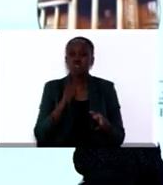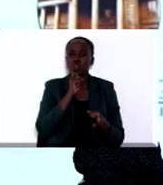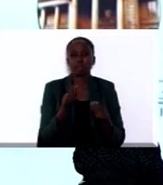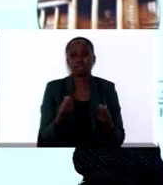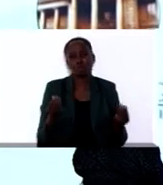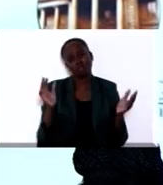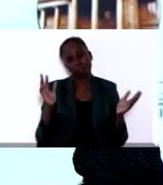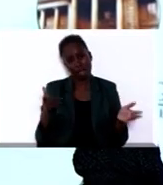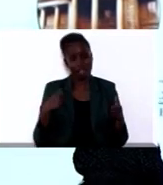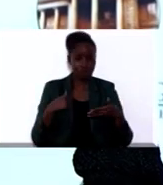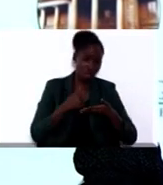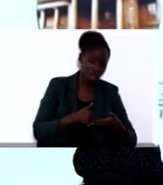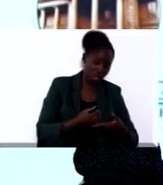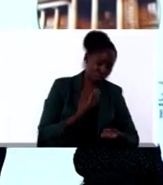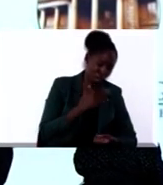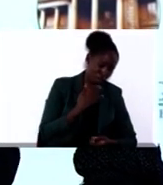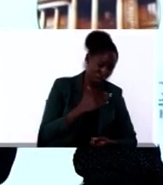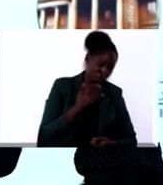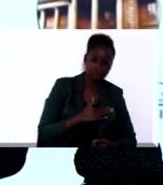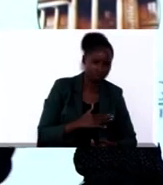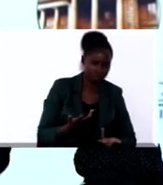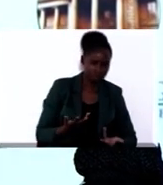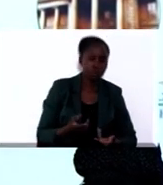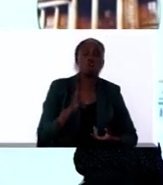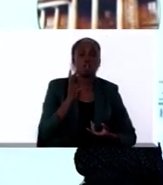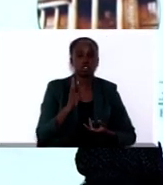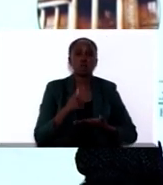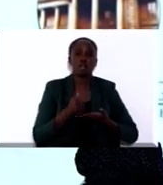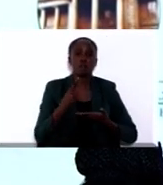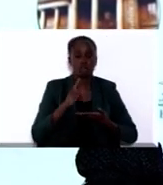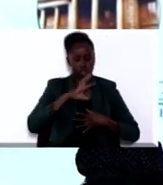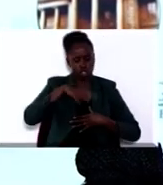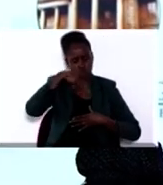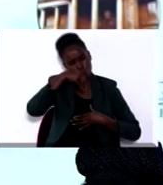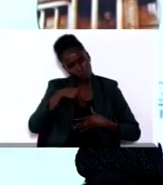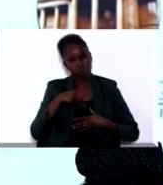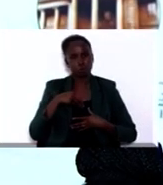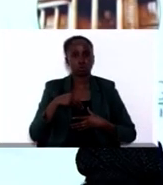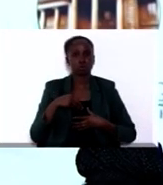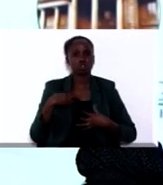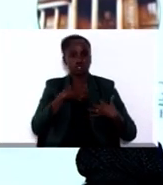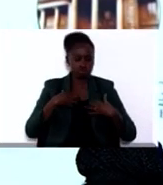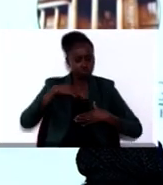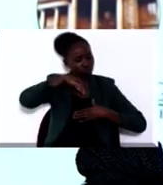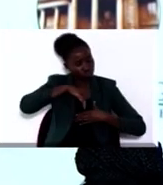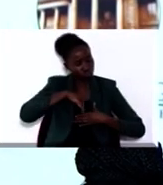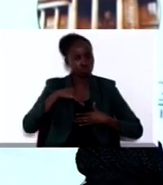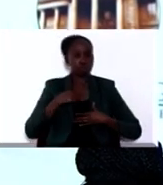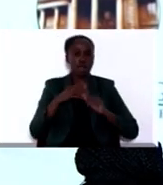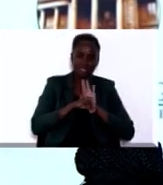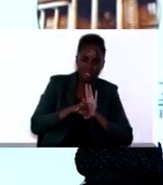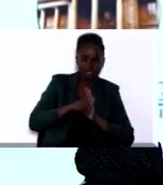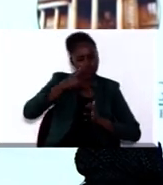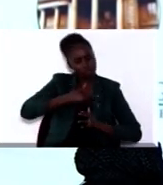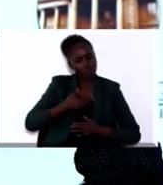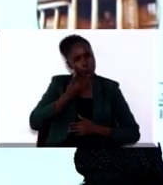of our people, we must also deal with matters of the soul and the spirit. Matters of identity